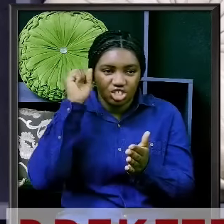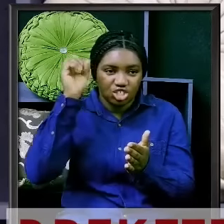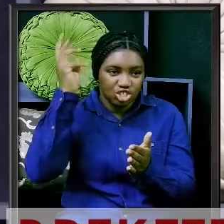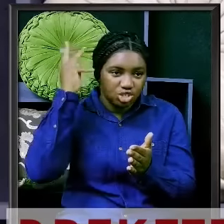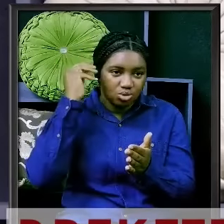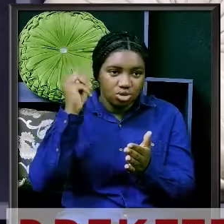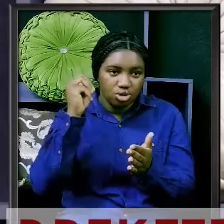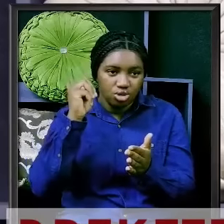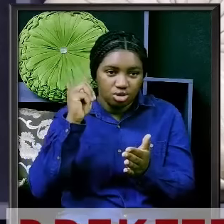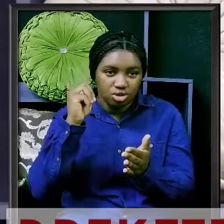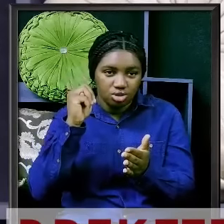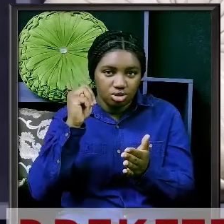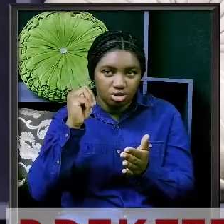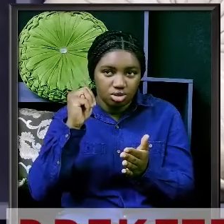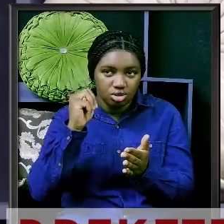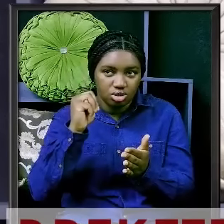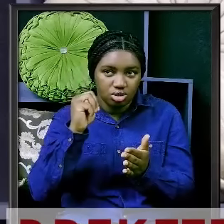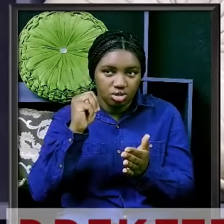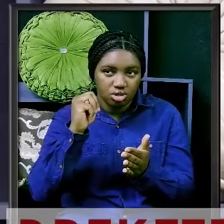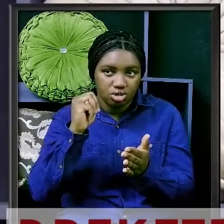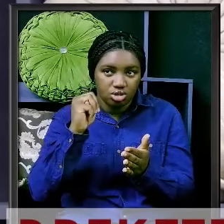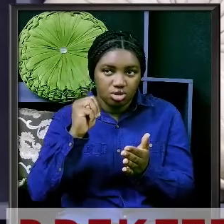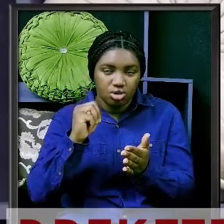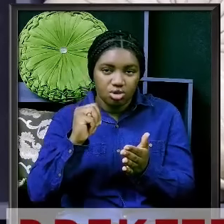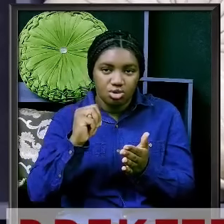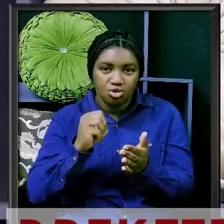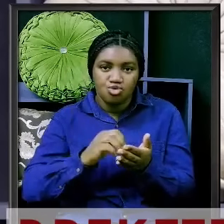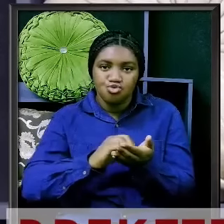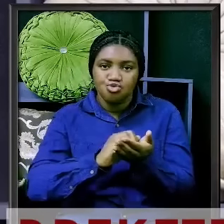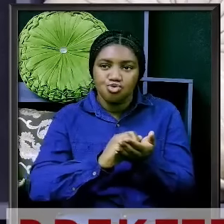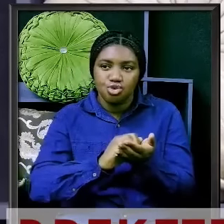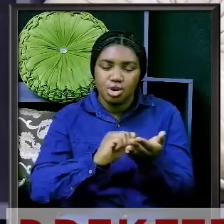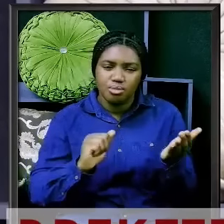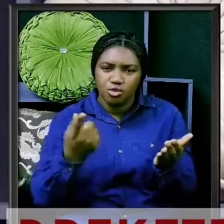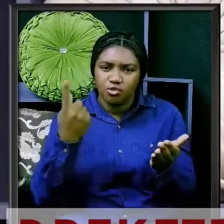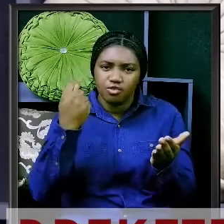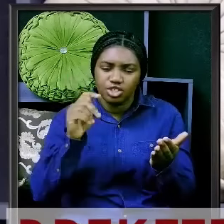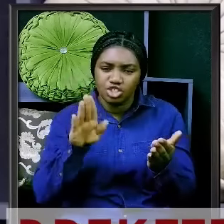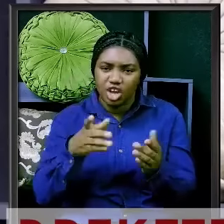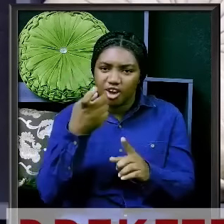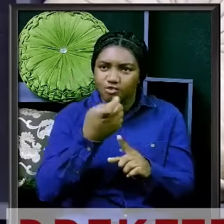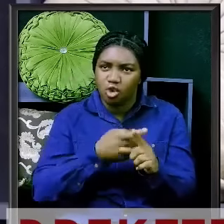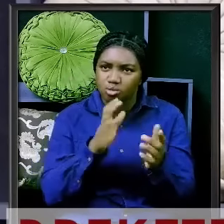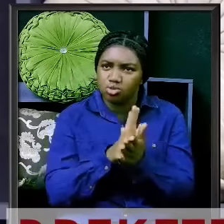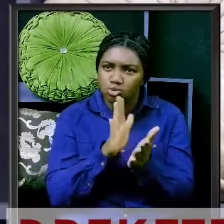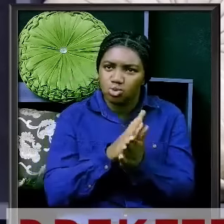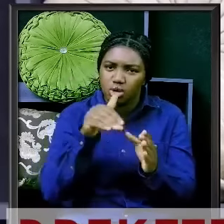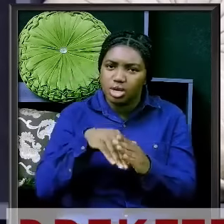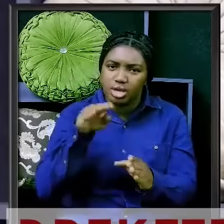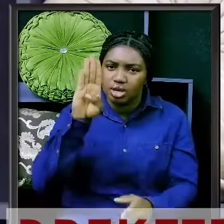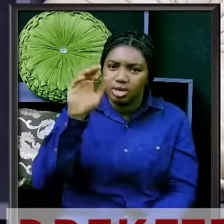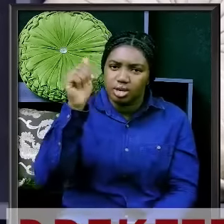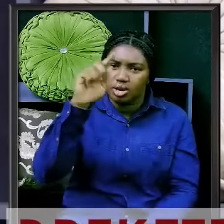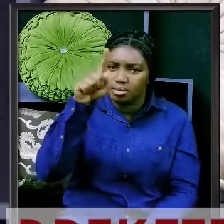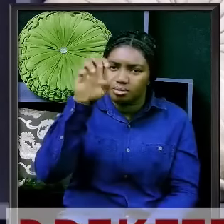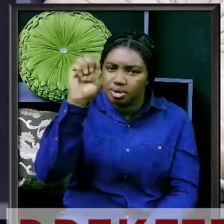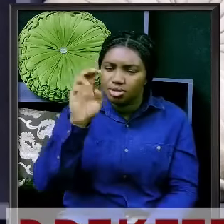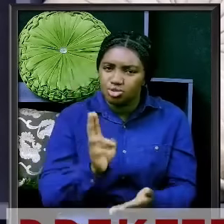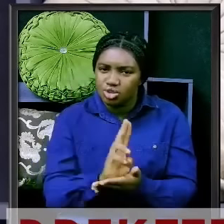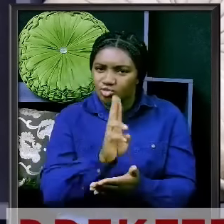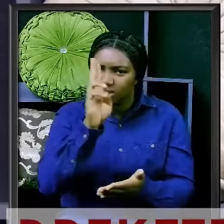the school. One is in Bayes University, and the other ones are in secondary school. Okay, now waiting the husband talk.